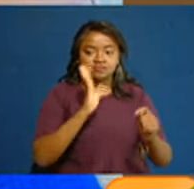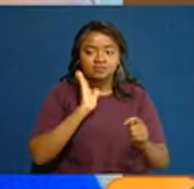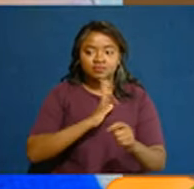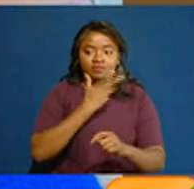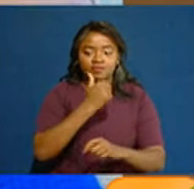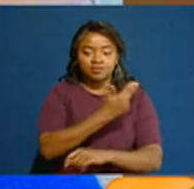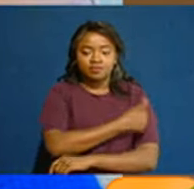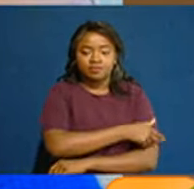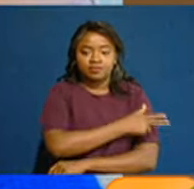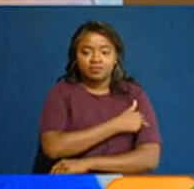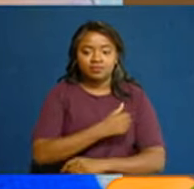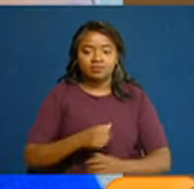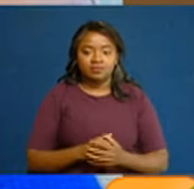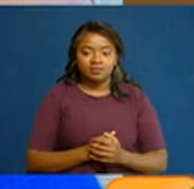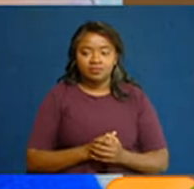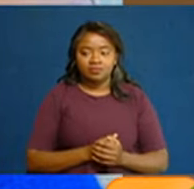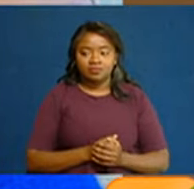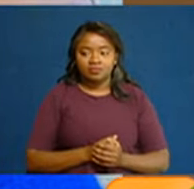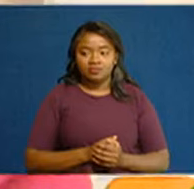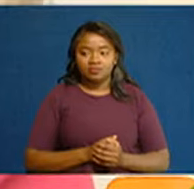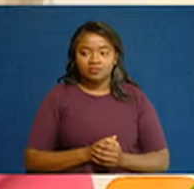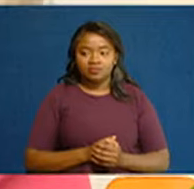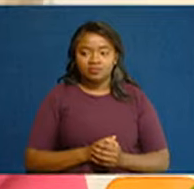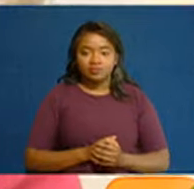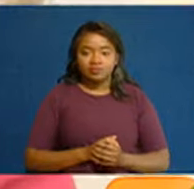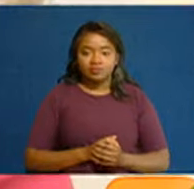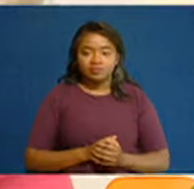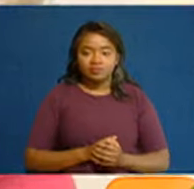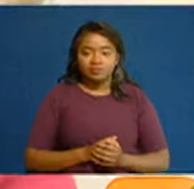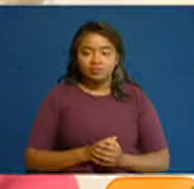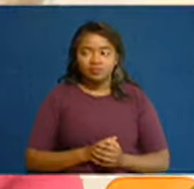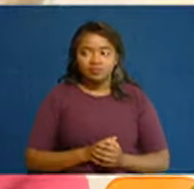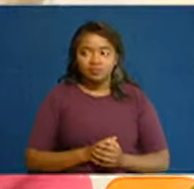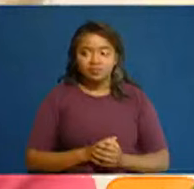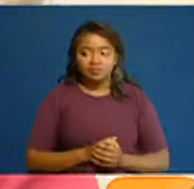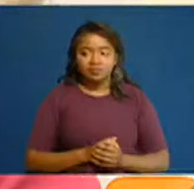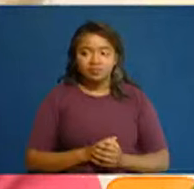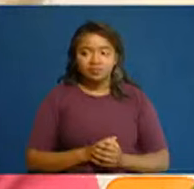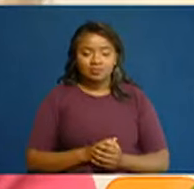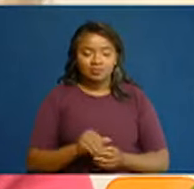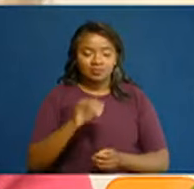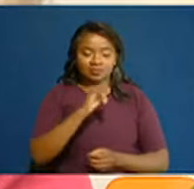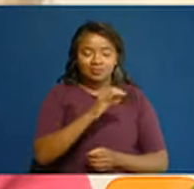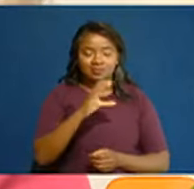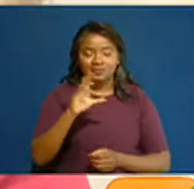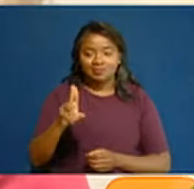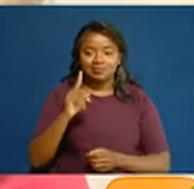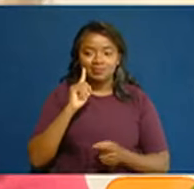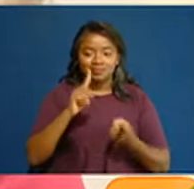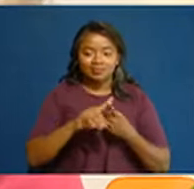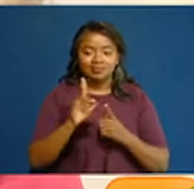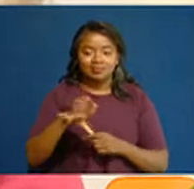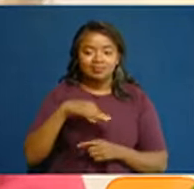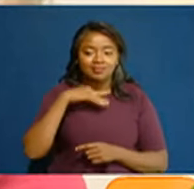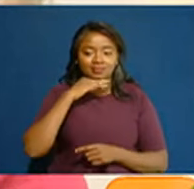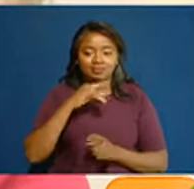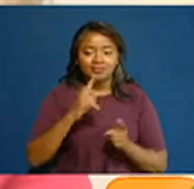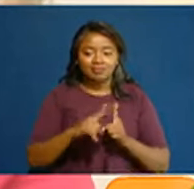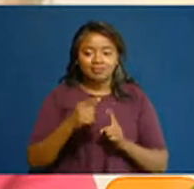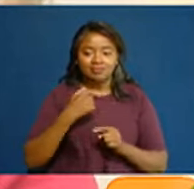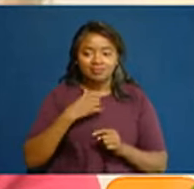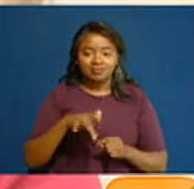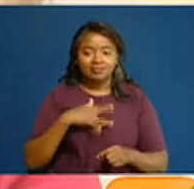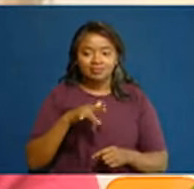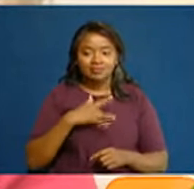where she was admitted in ICU until her death. Anyway, tulikuwa tumekaa vizuri. So, mimi nasikia vibaya